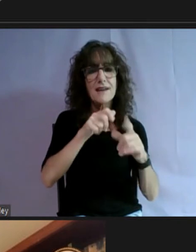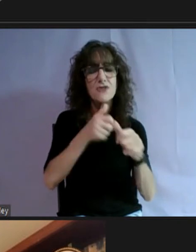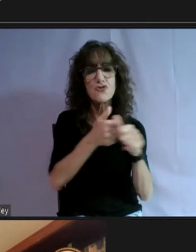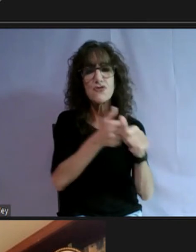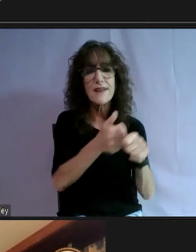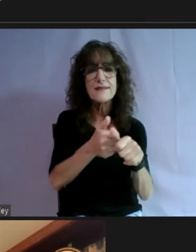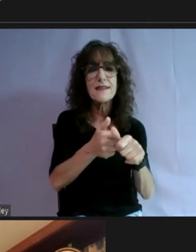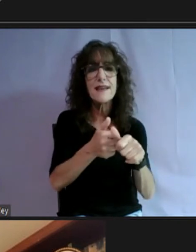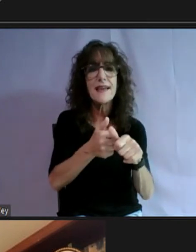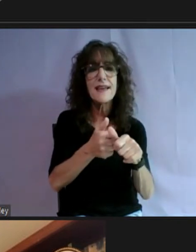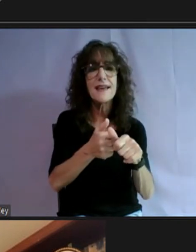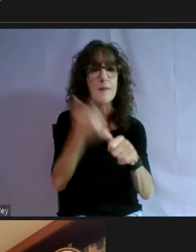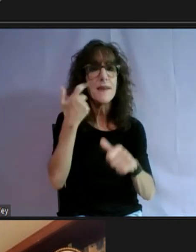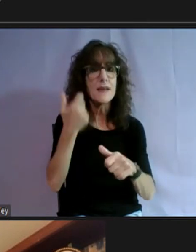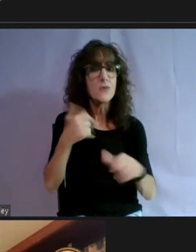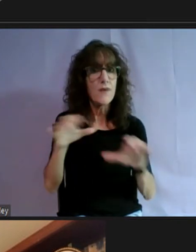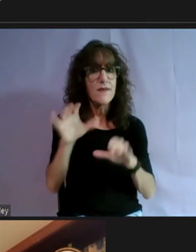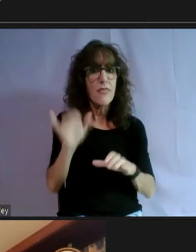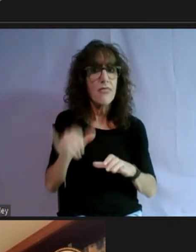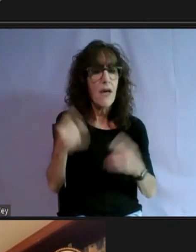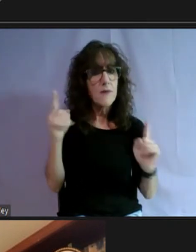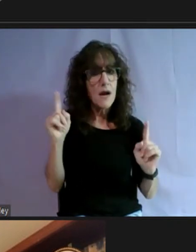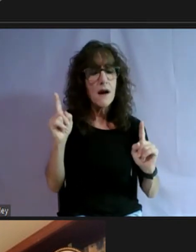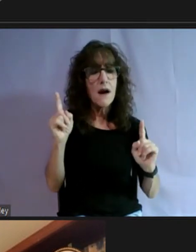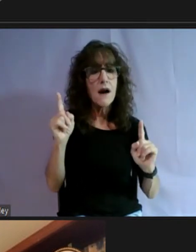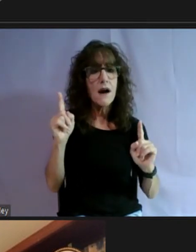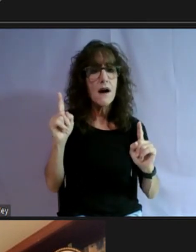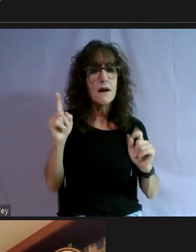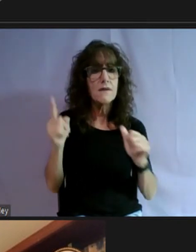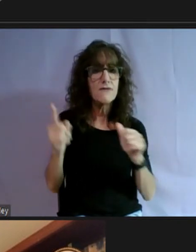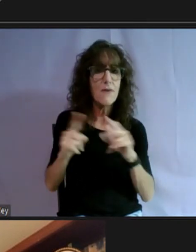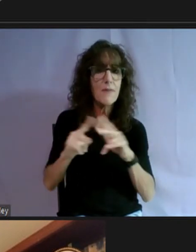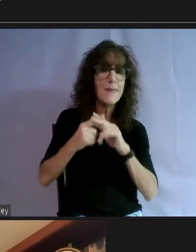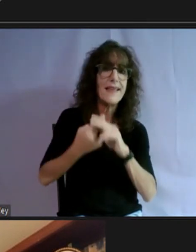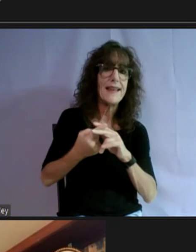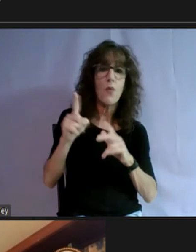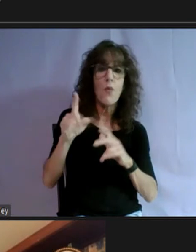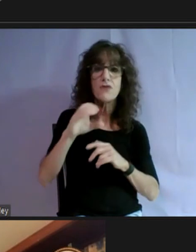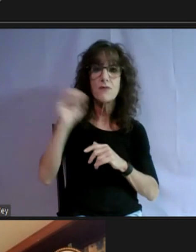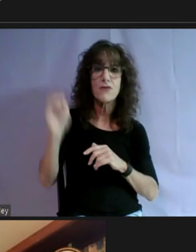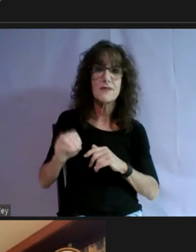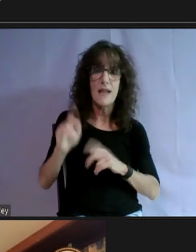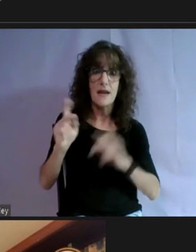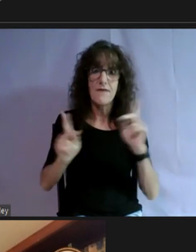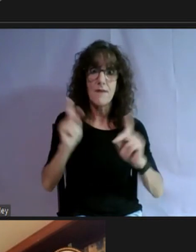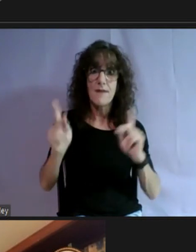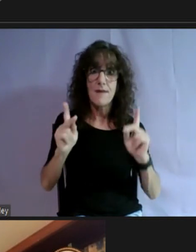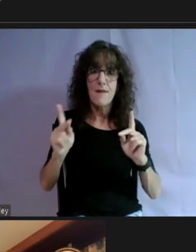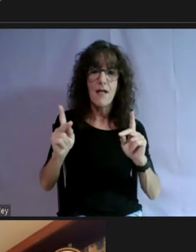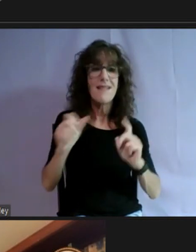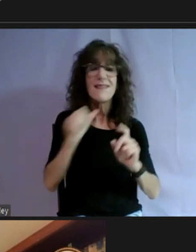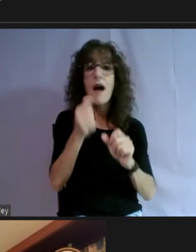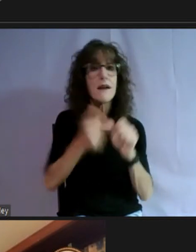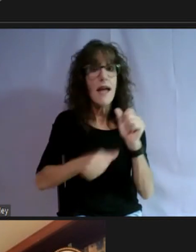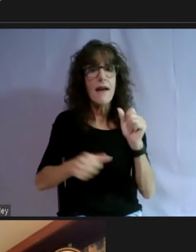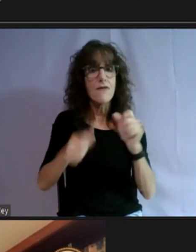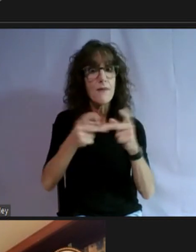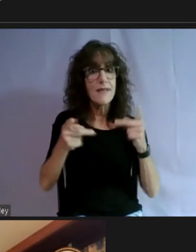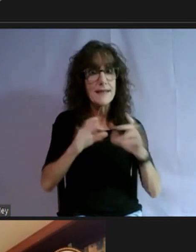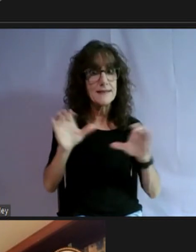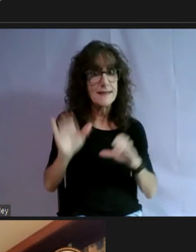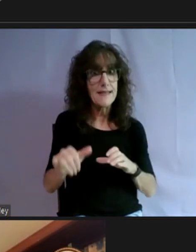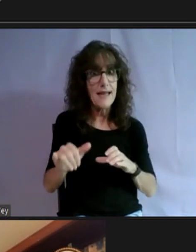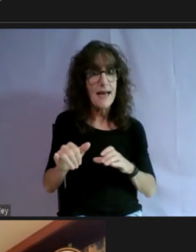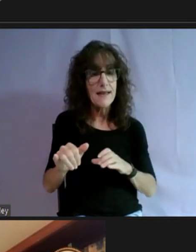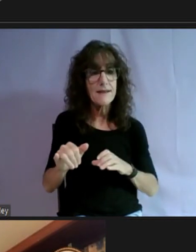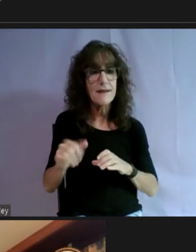done that from the first day for 100% of the people. Not every place has done that.